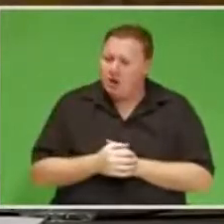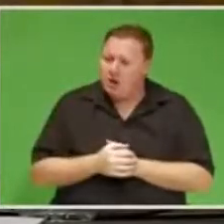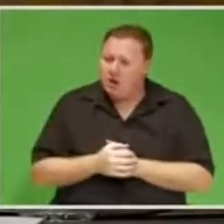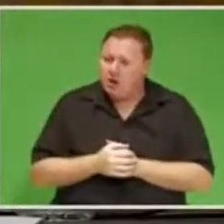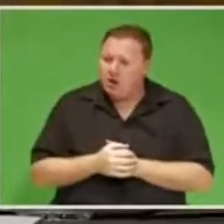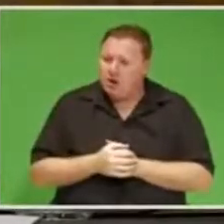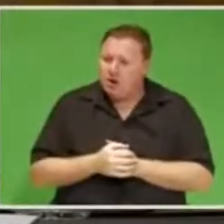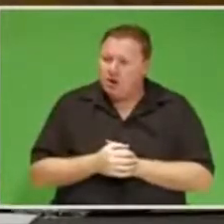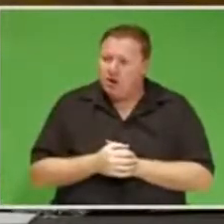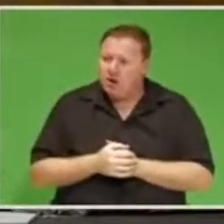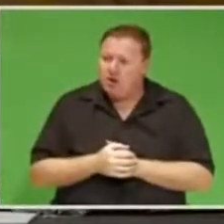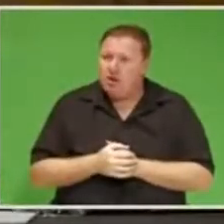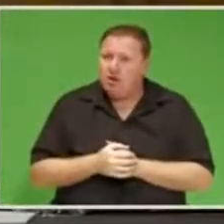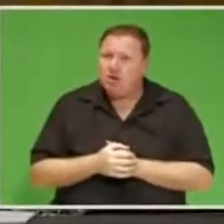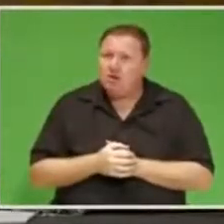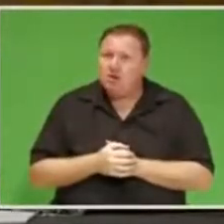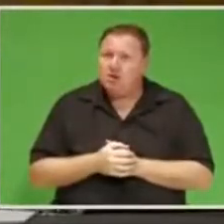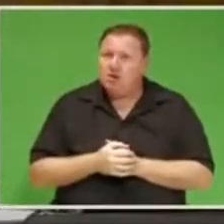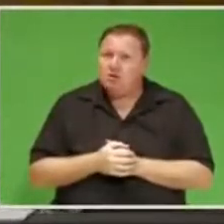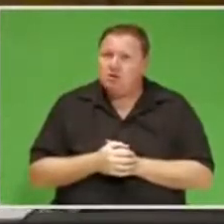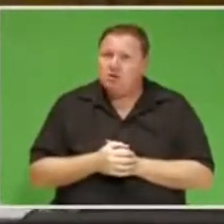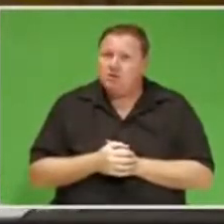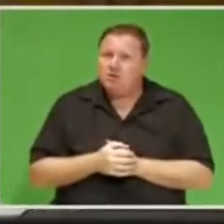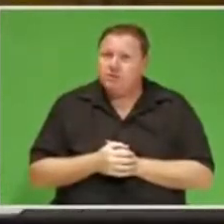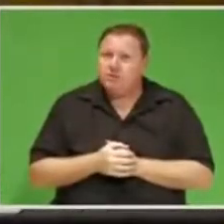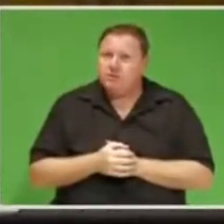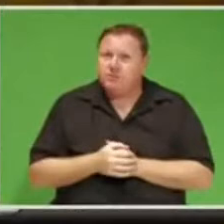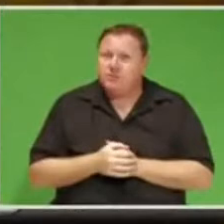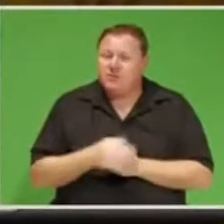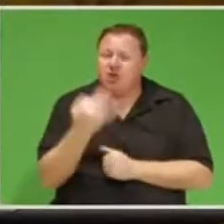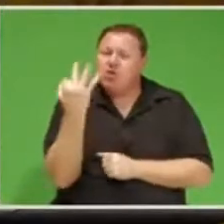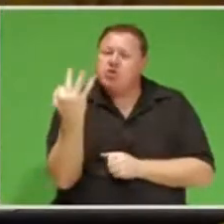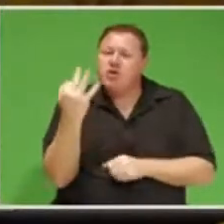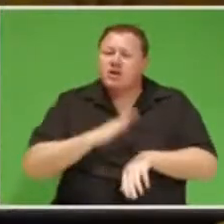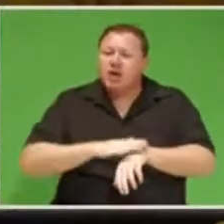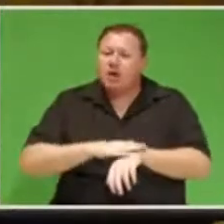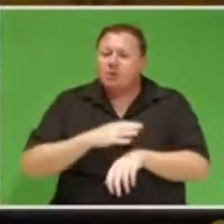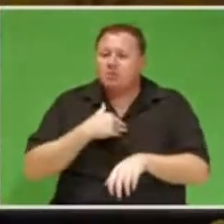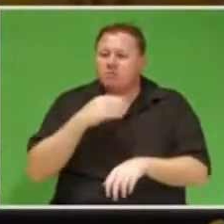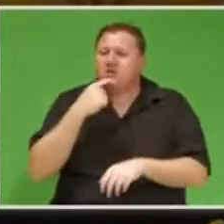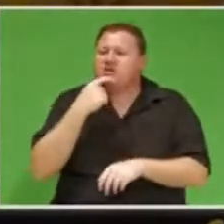Honorable Zungula, I have called you out thrice now.